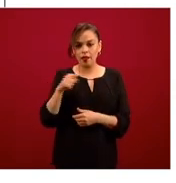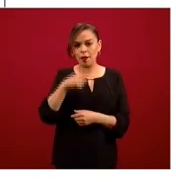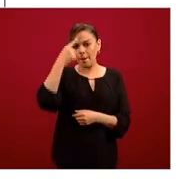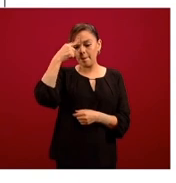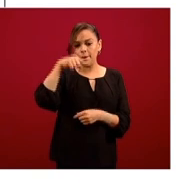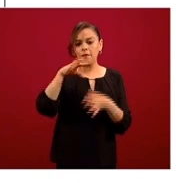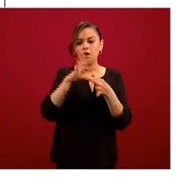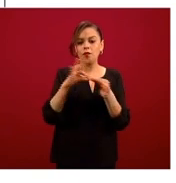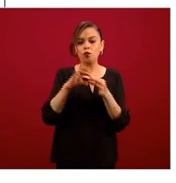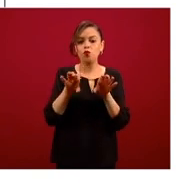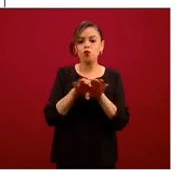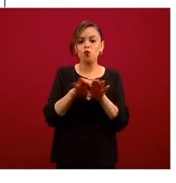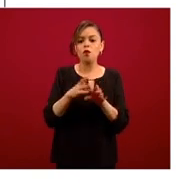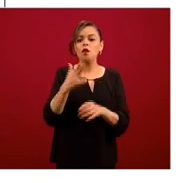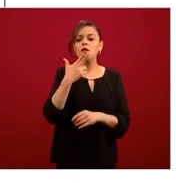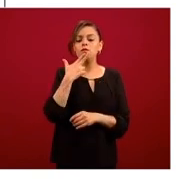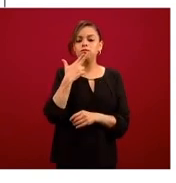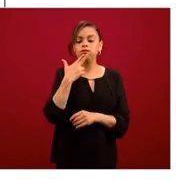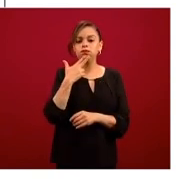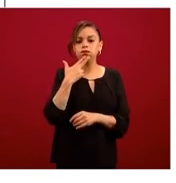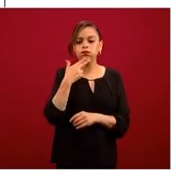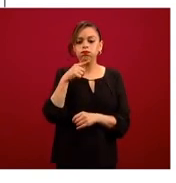are referring to.